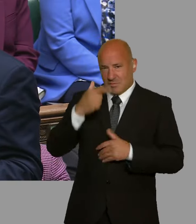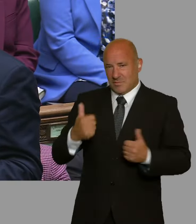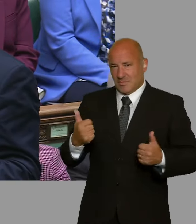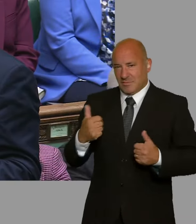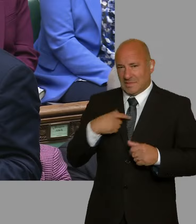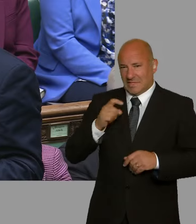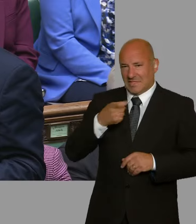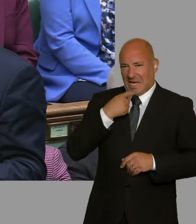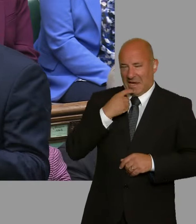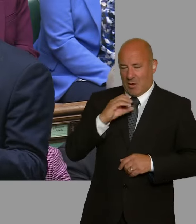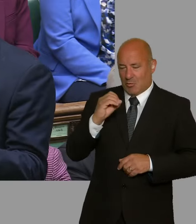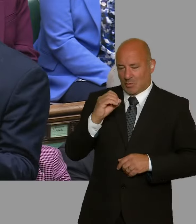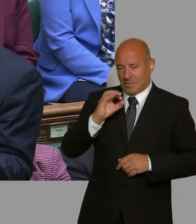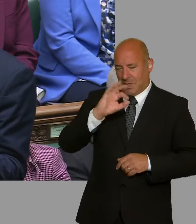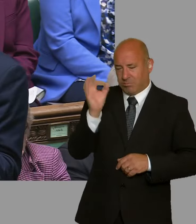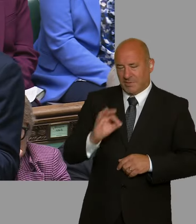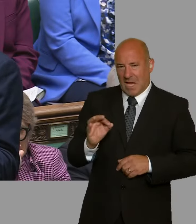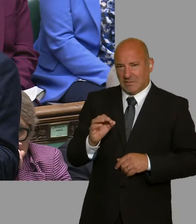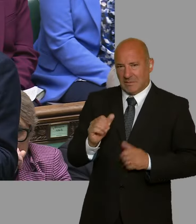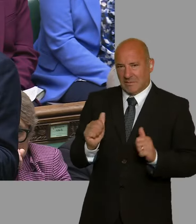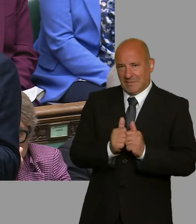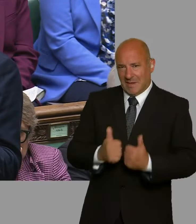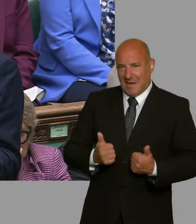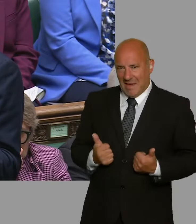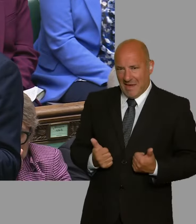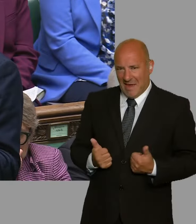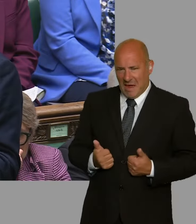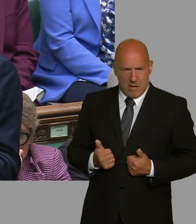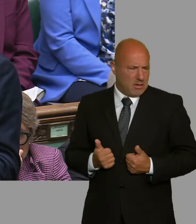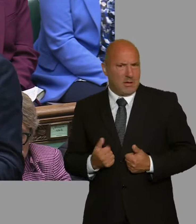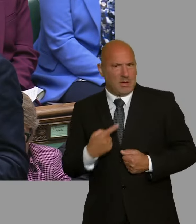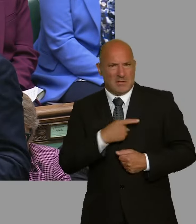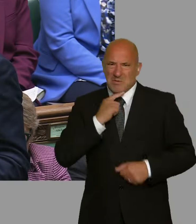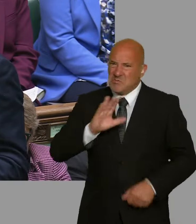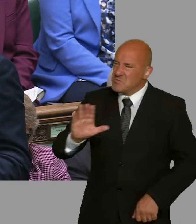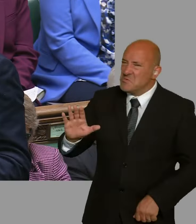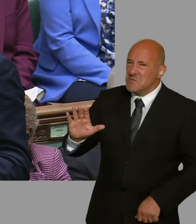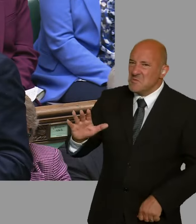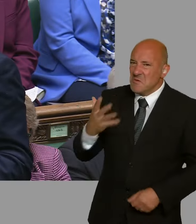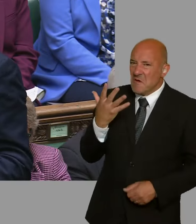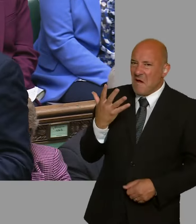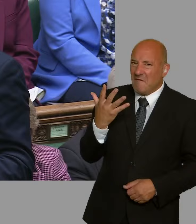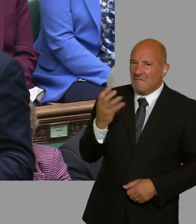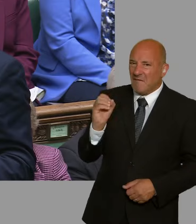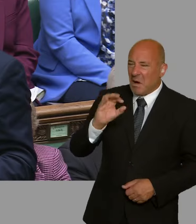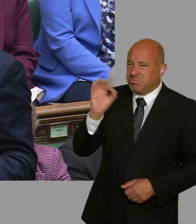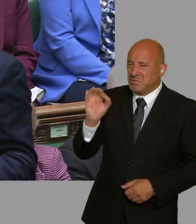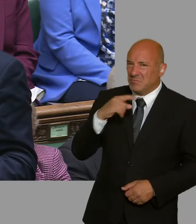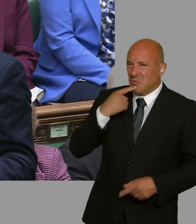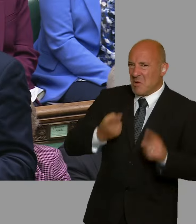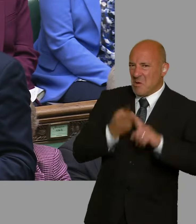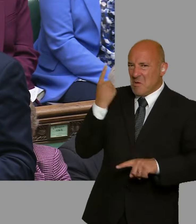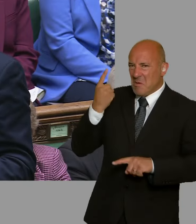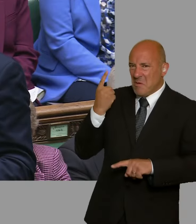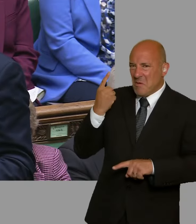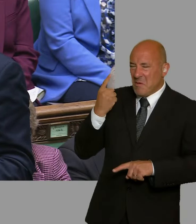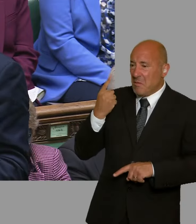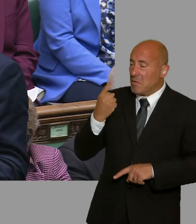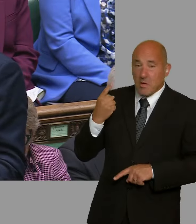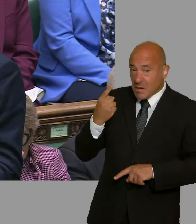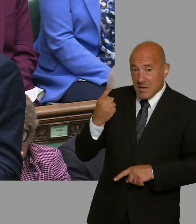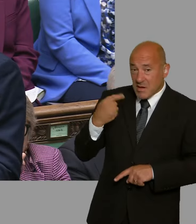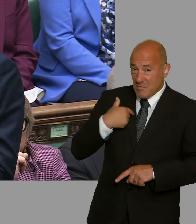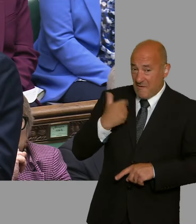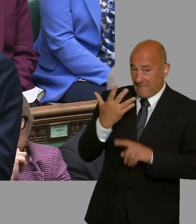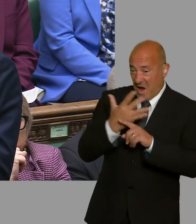had already agreed. Does the Prime Minister share my fear that nothing will stop Trump messing the